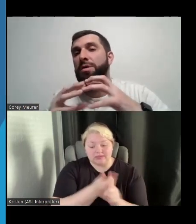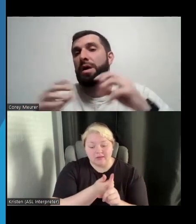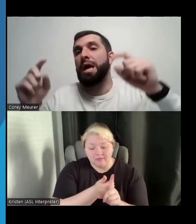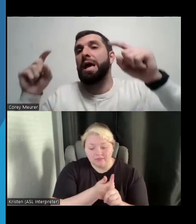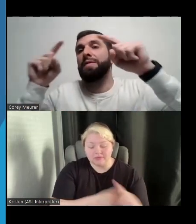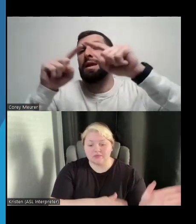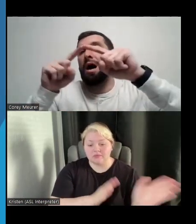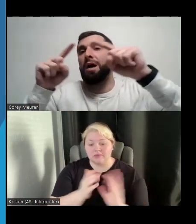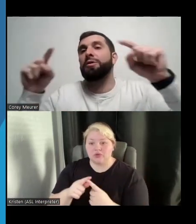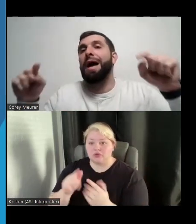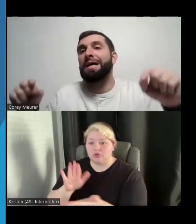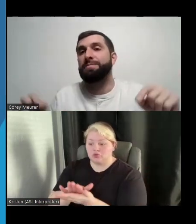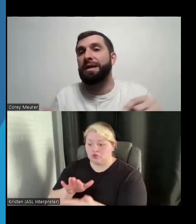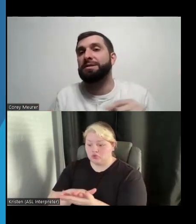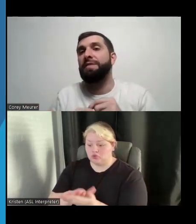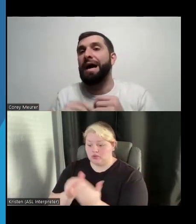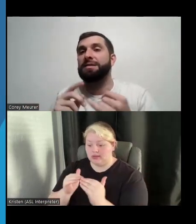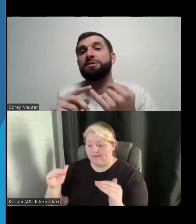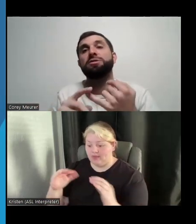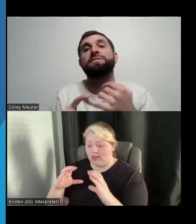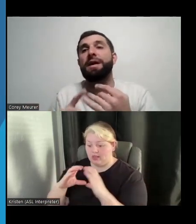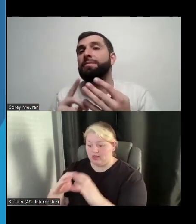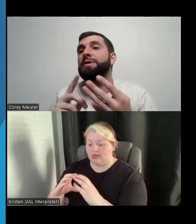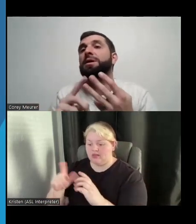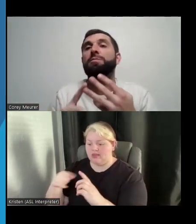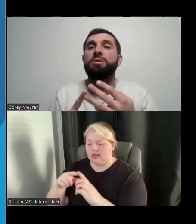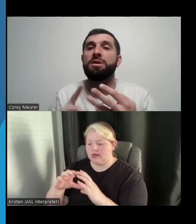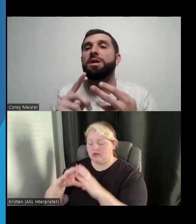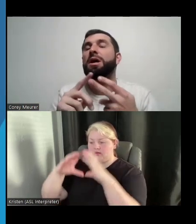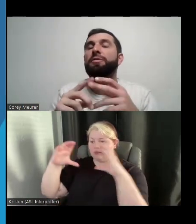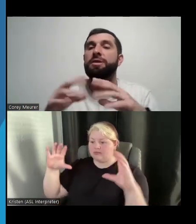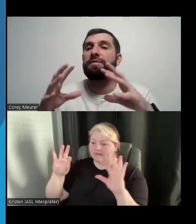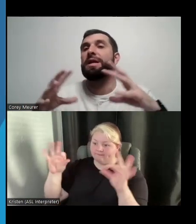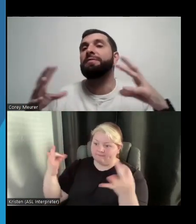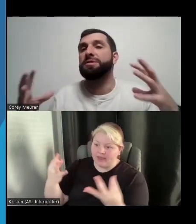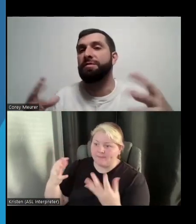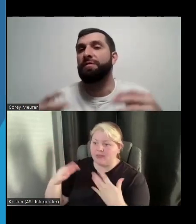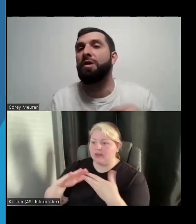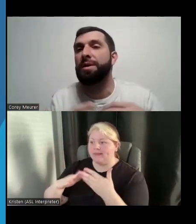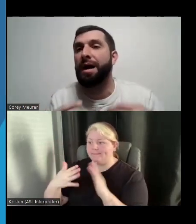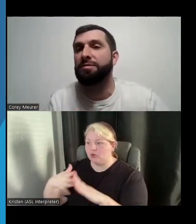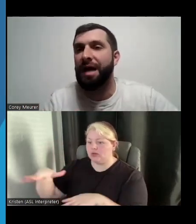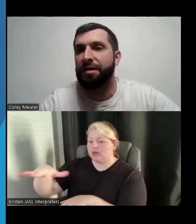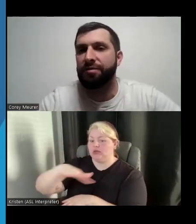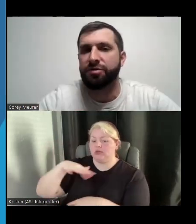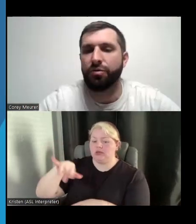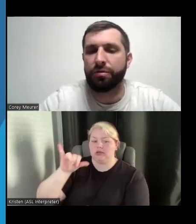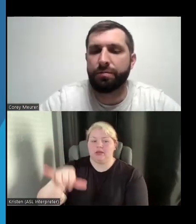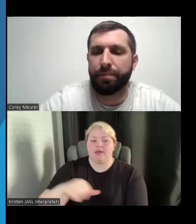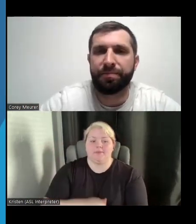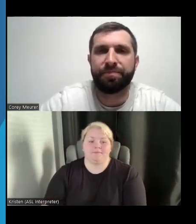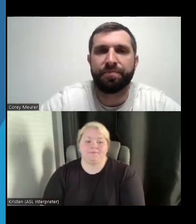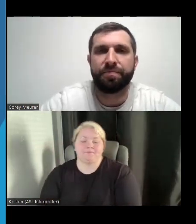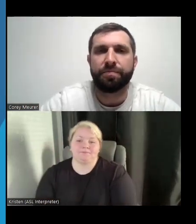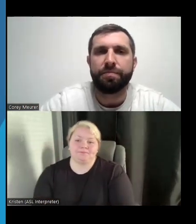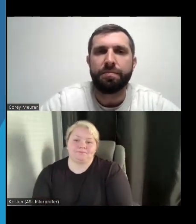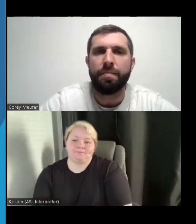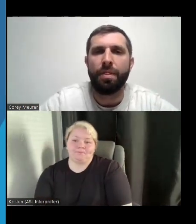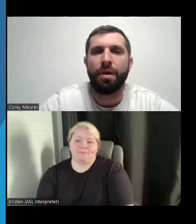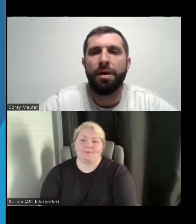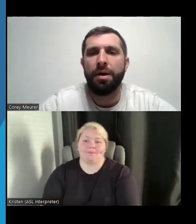level, and then other aspects of that, such as family, community, other different levels of involvement outside of the school.